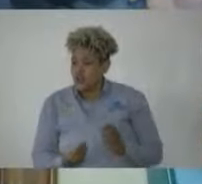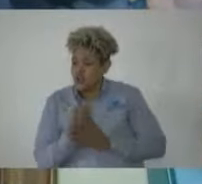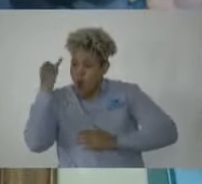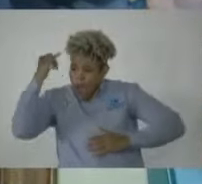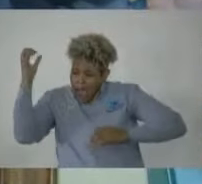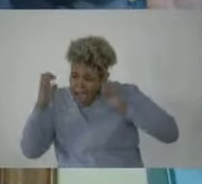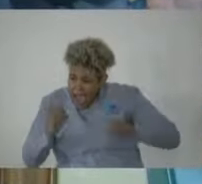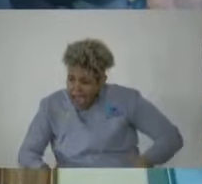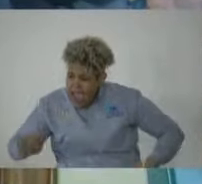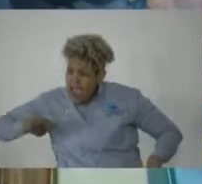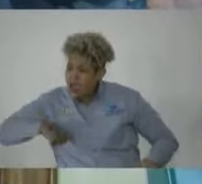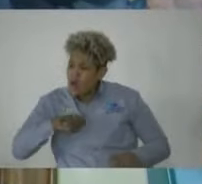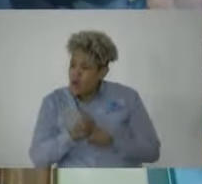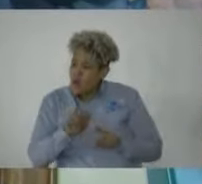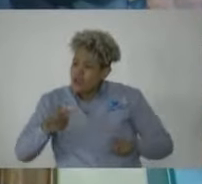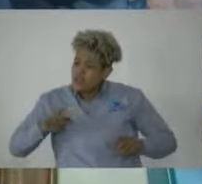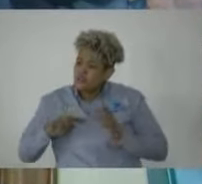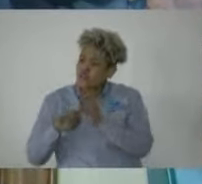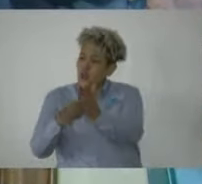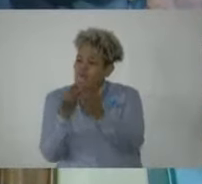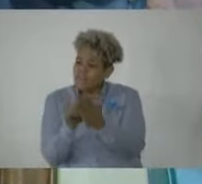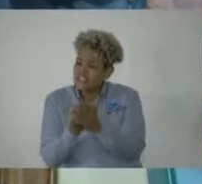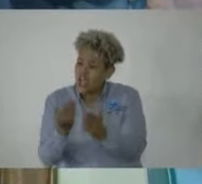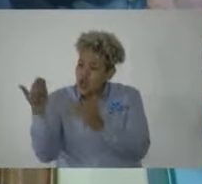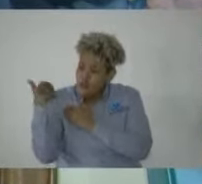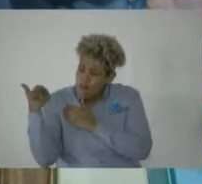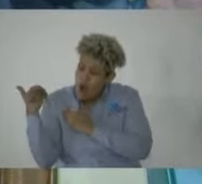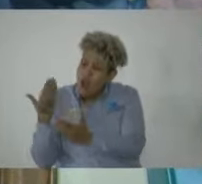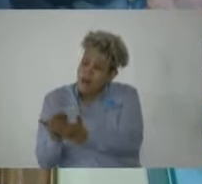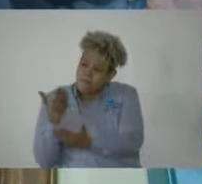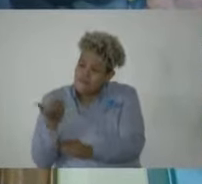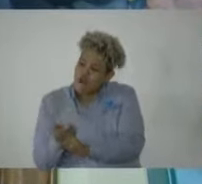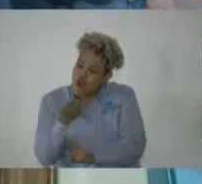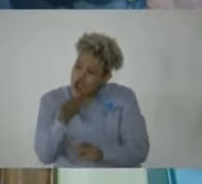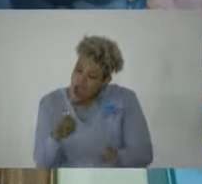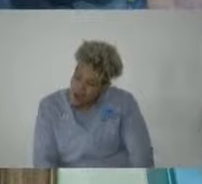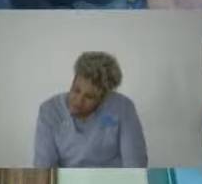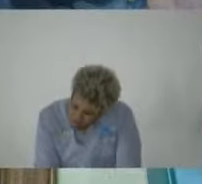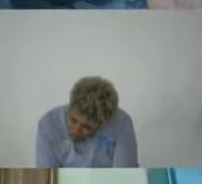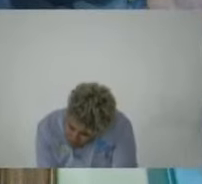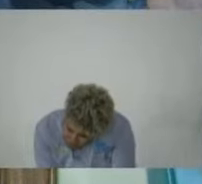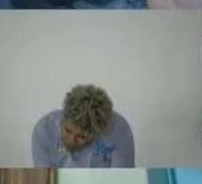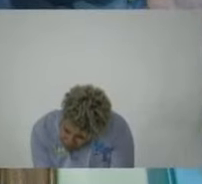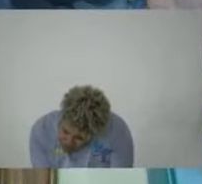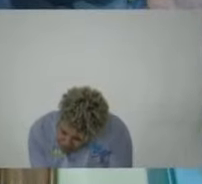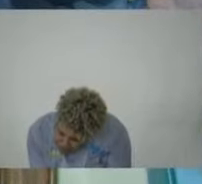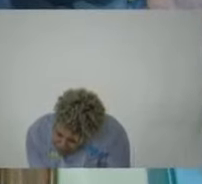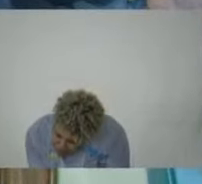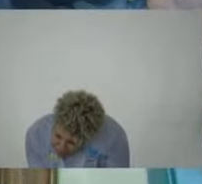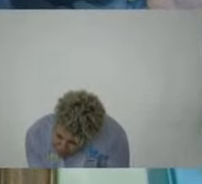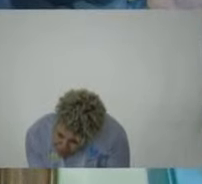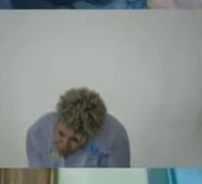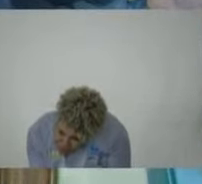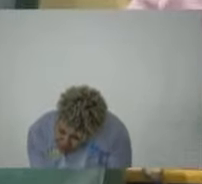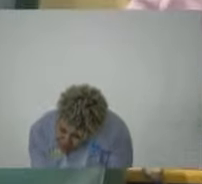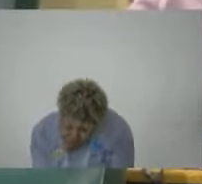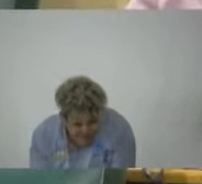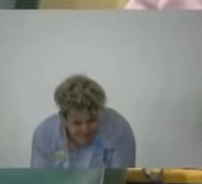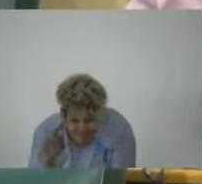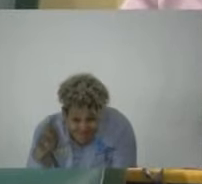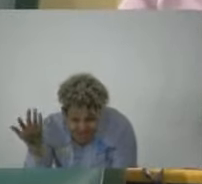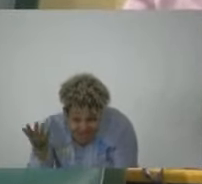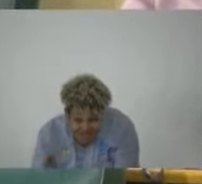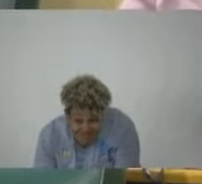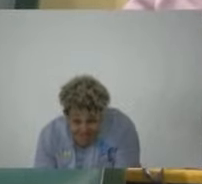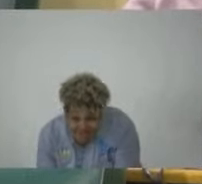ideas. We displayed fiscal responsibility before the crisis, during the crisis, after the crisis,